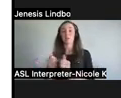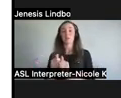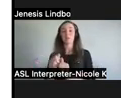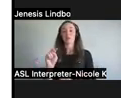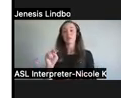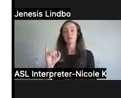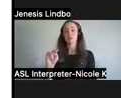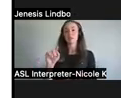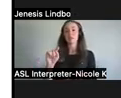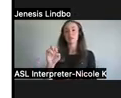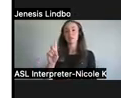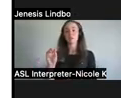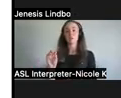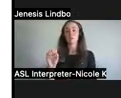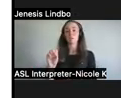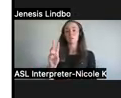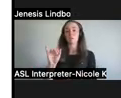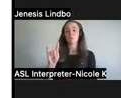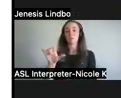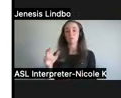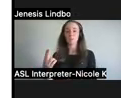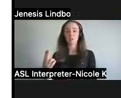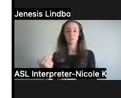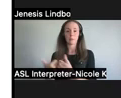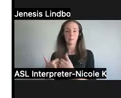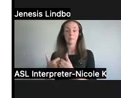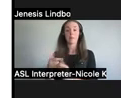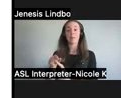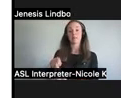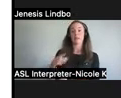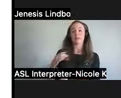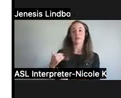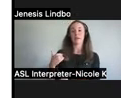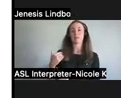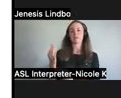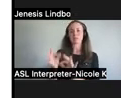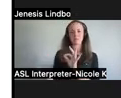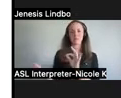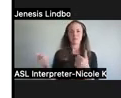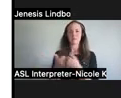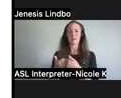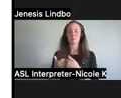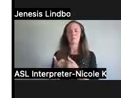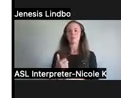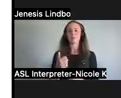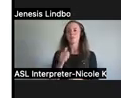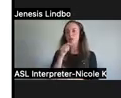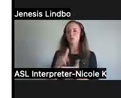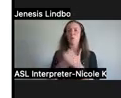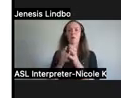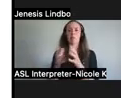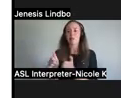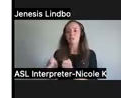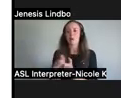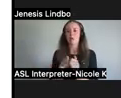Switch console. One great thing about this is that the Nintendo Switch has very simple games that require very few controls to play and are